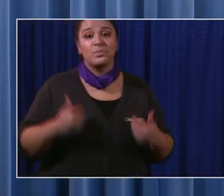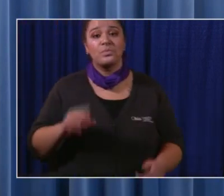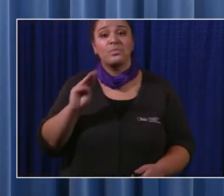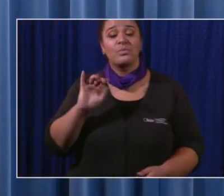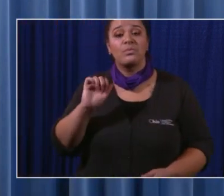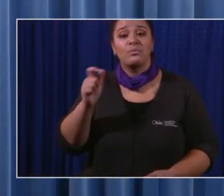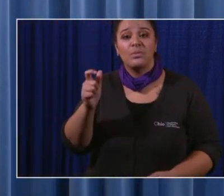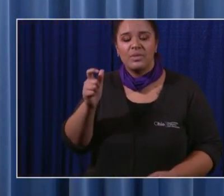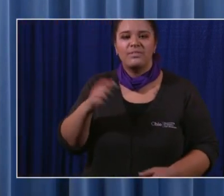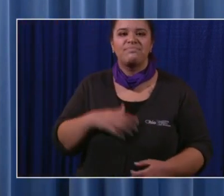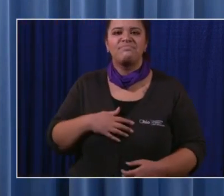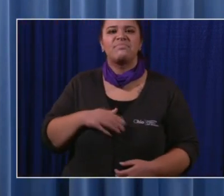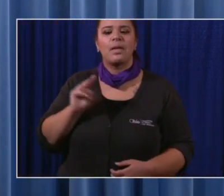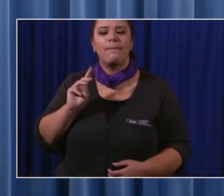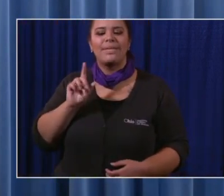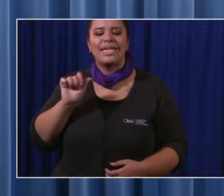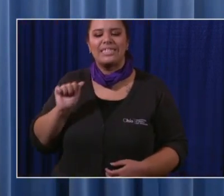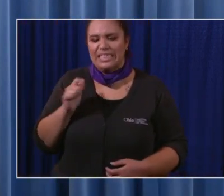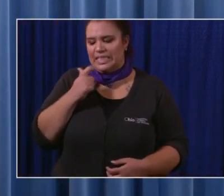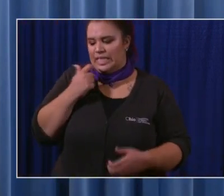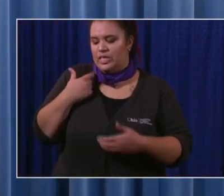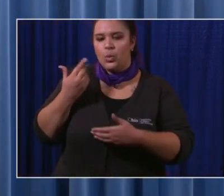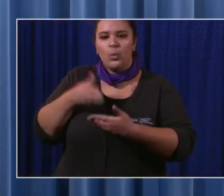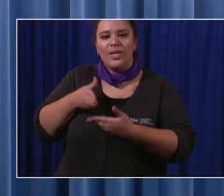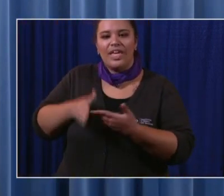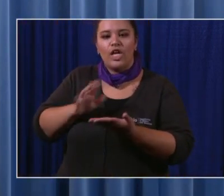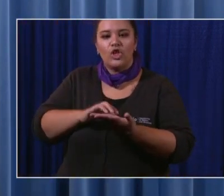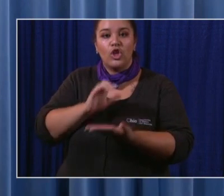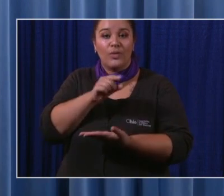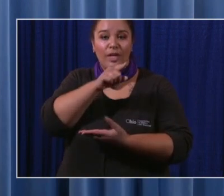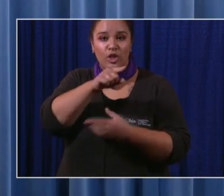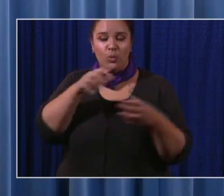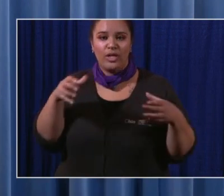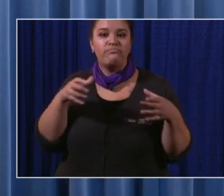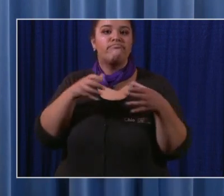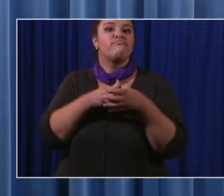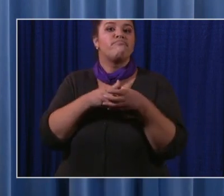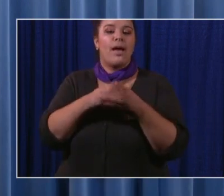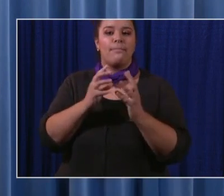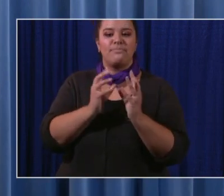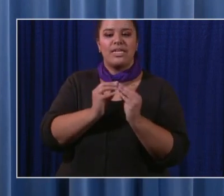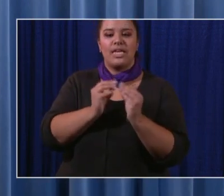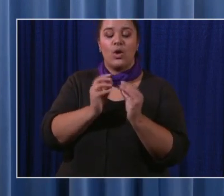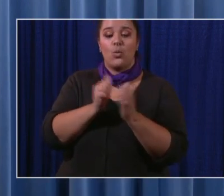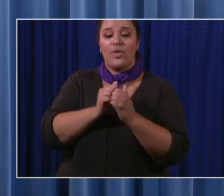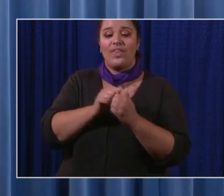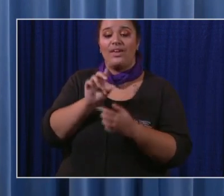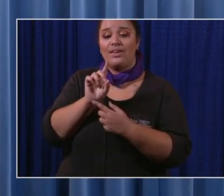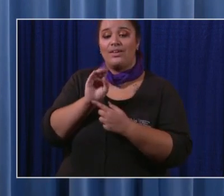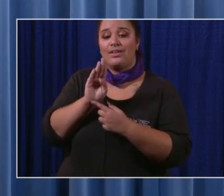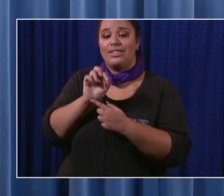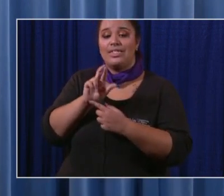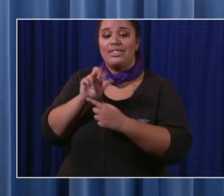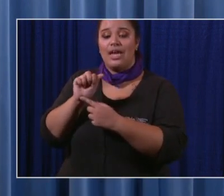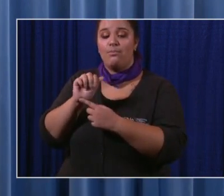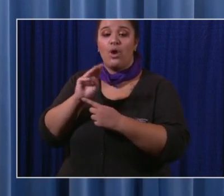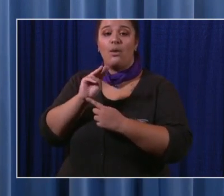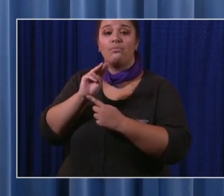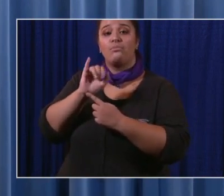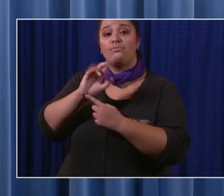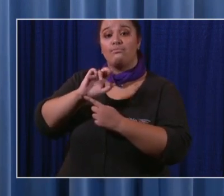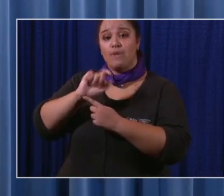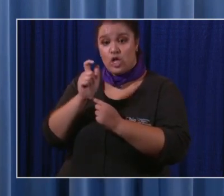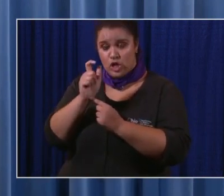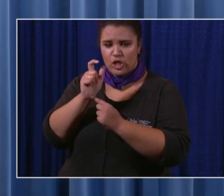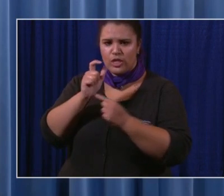Deborah Birx from the White House Task Force discussing the rise in positivity rates in places like Columbus and Cleveland. I'm wondering